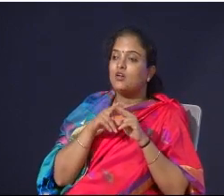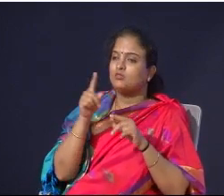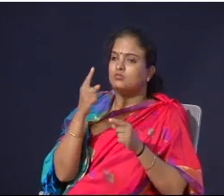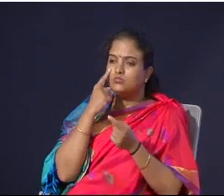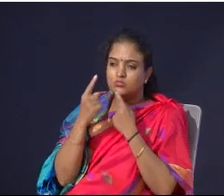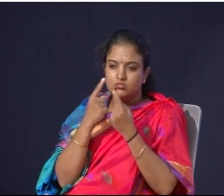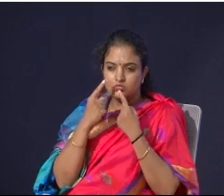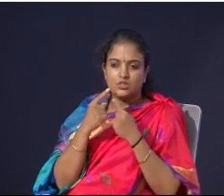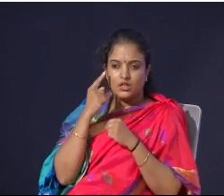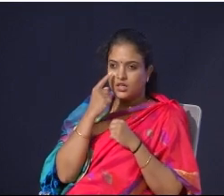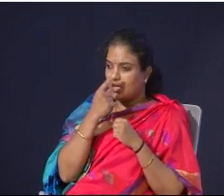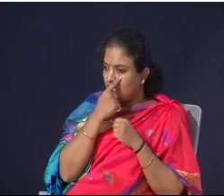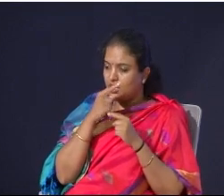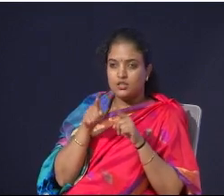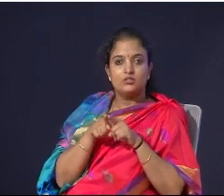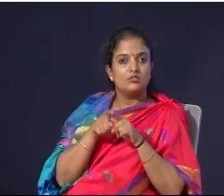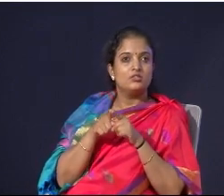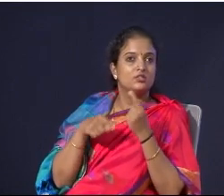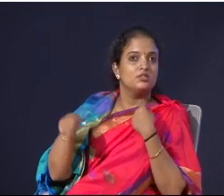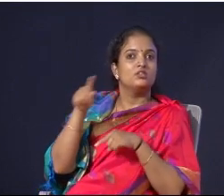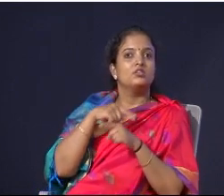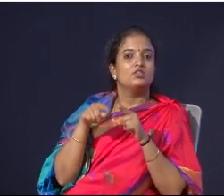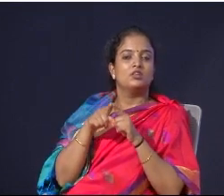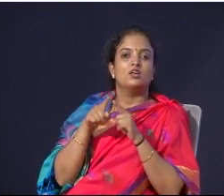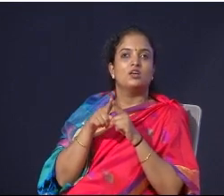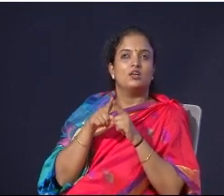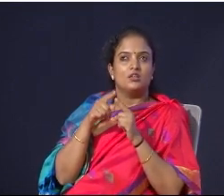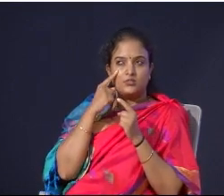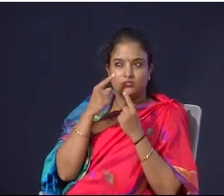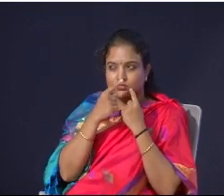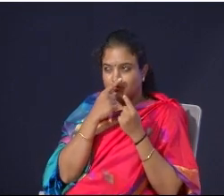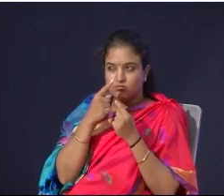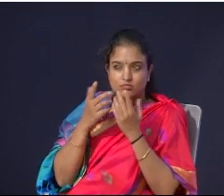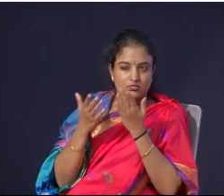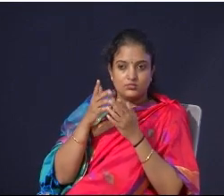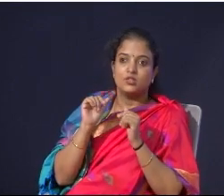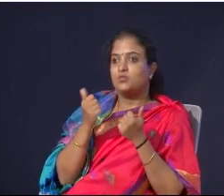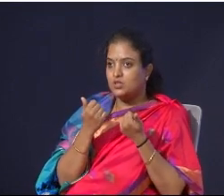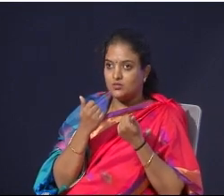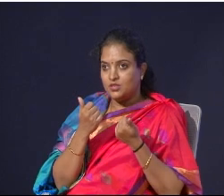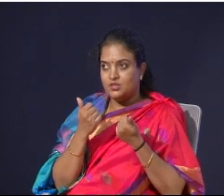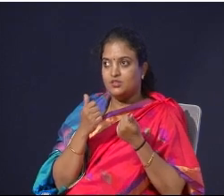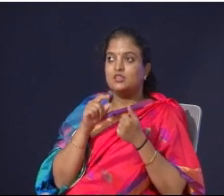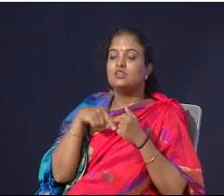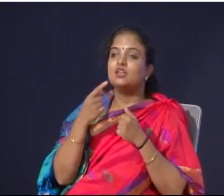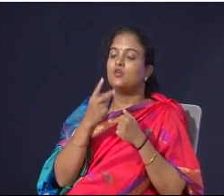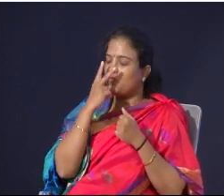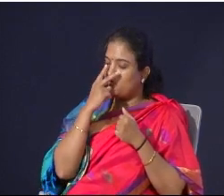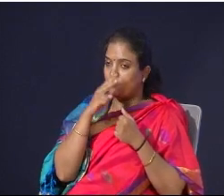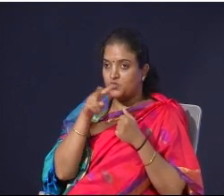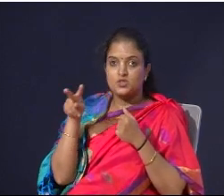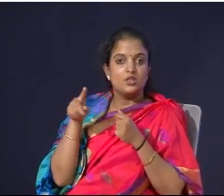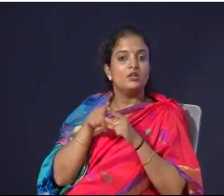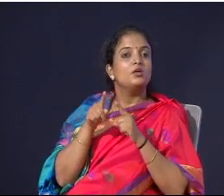he gives you a chart, right? So he's actually measuring your visual acuity. Next is visual field.